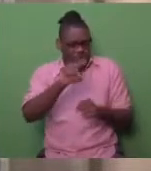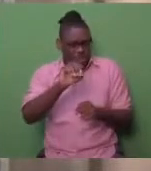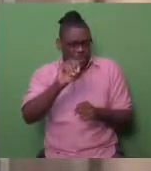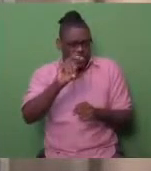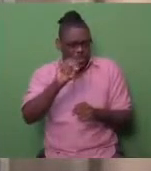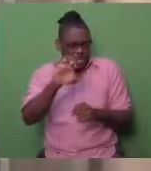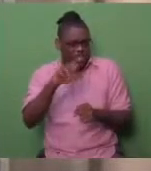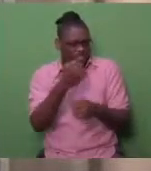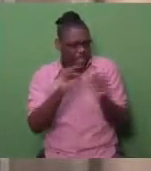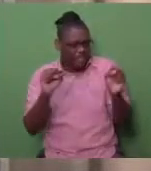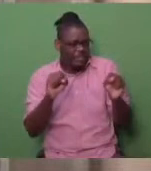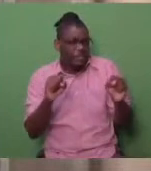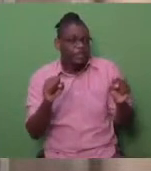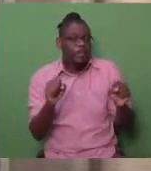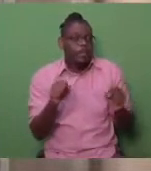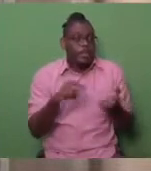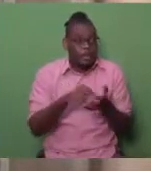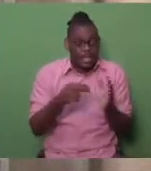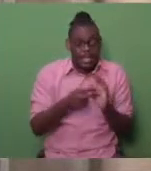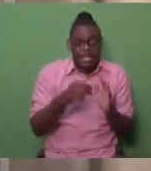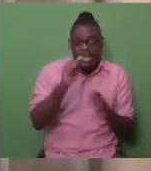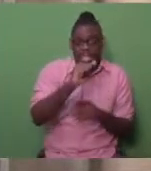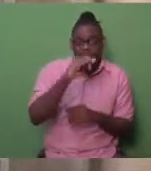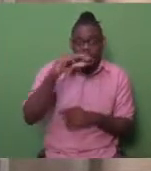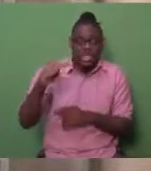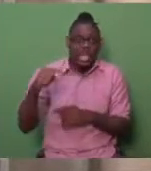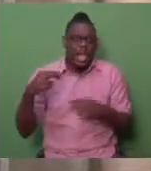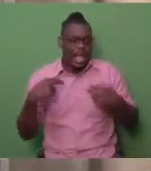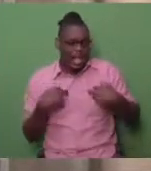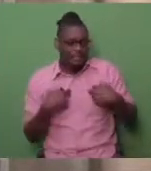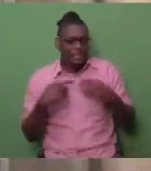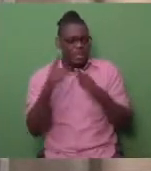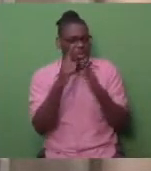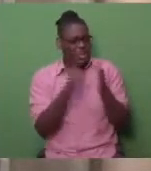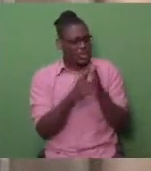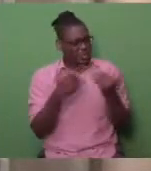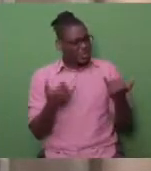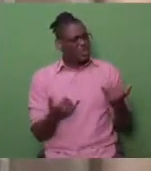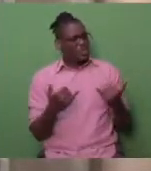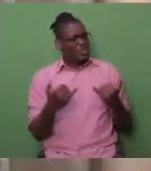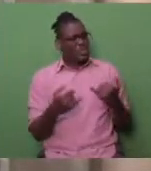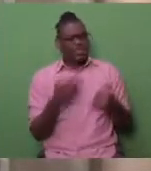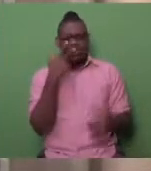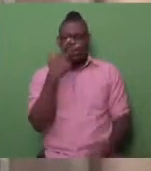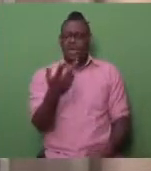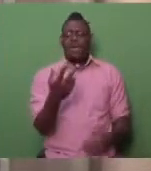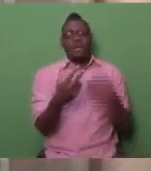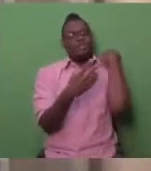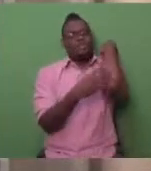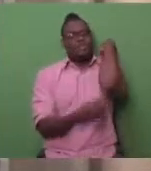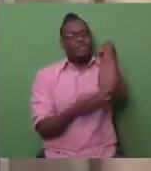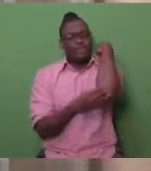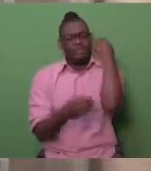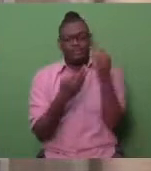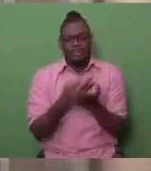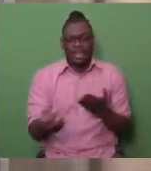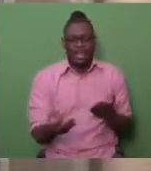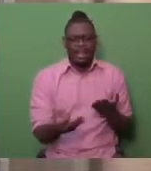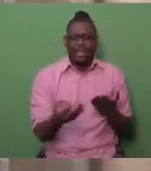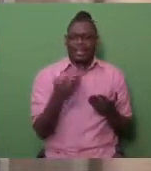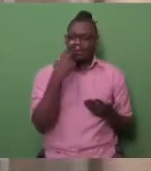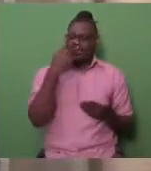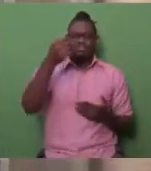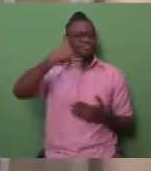of legislation that is illogical, poorly conceived, and is bound to fail. These so-called TT safe